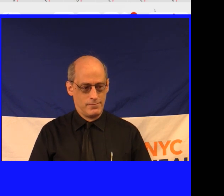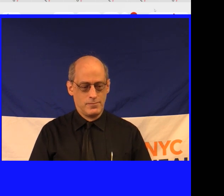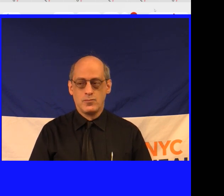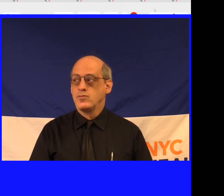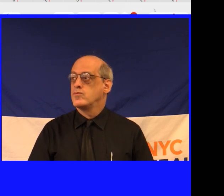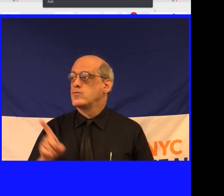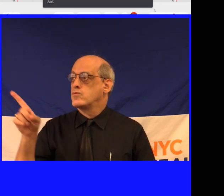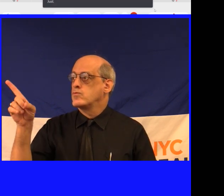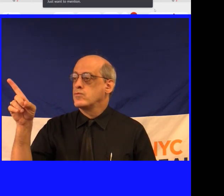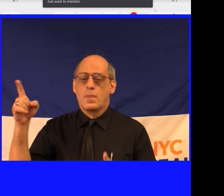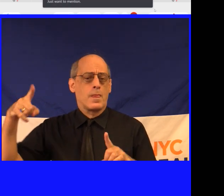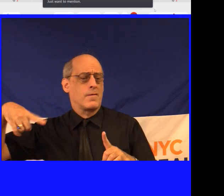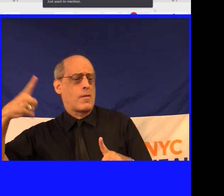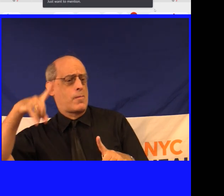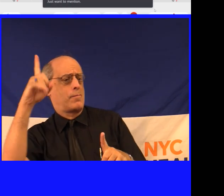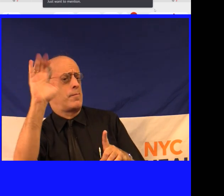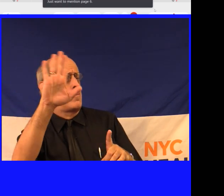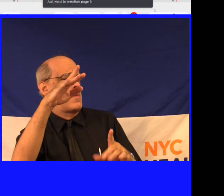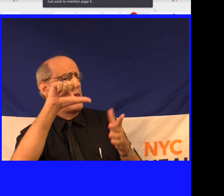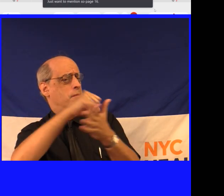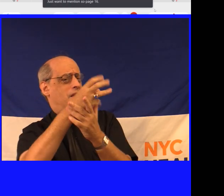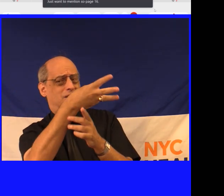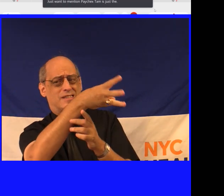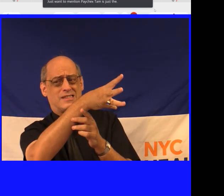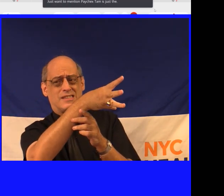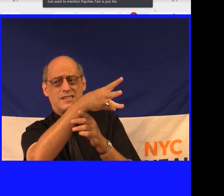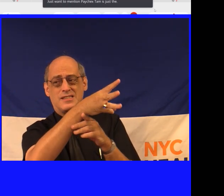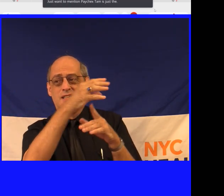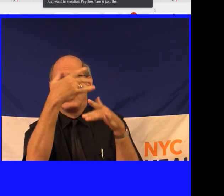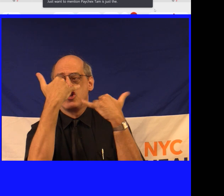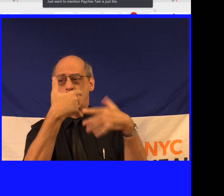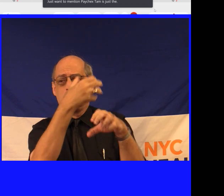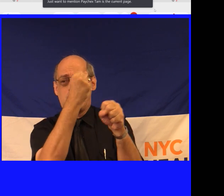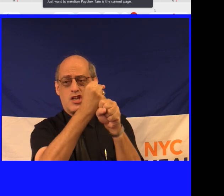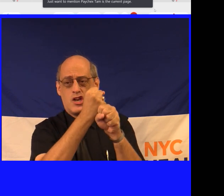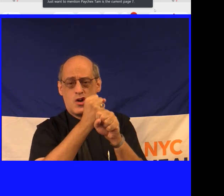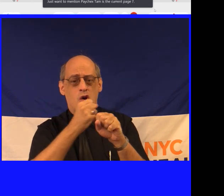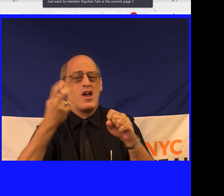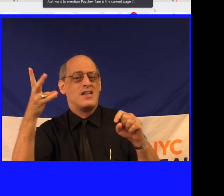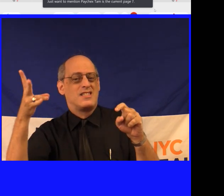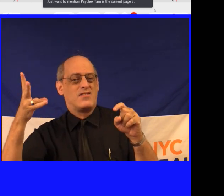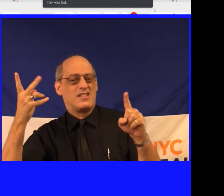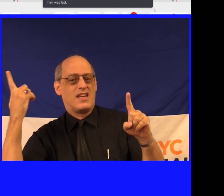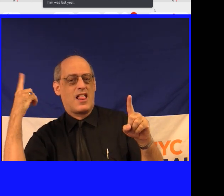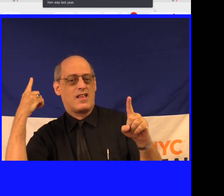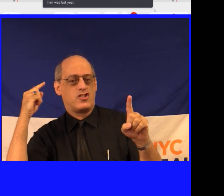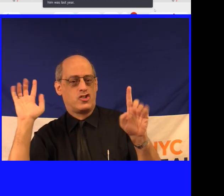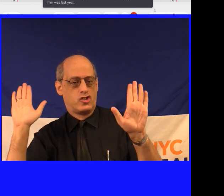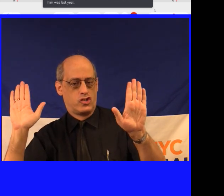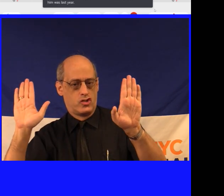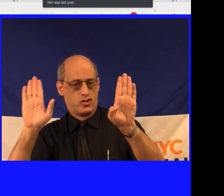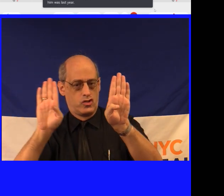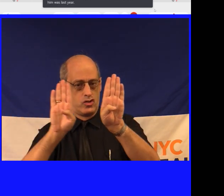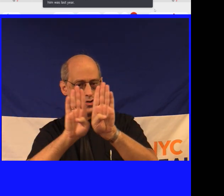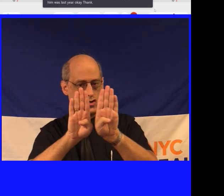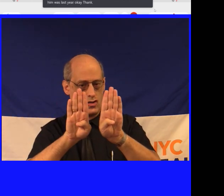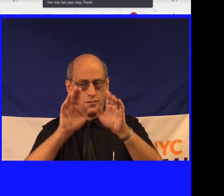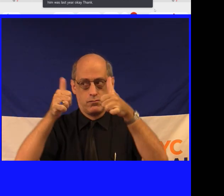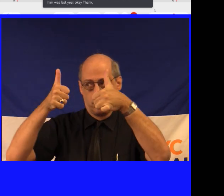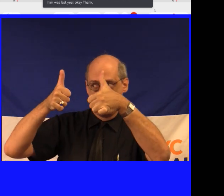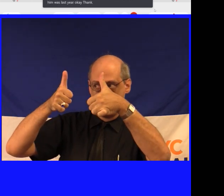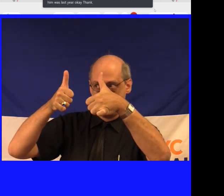I just want to mention, so page 16 is the current year, page 17 was last year. Okay, thank you.